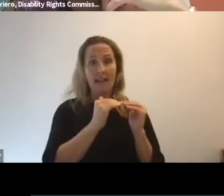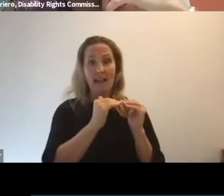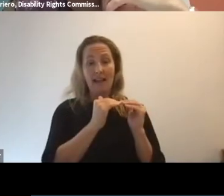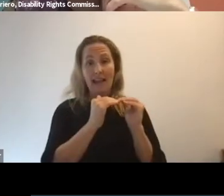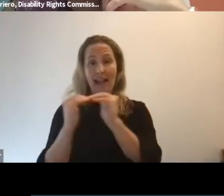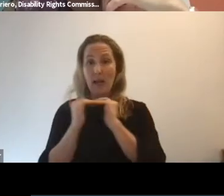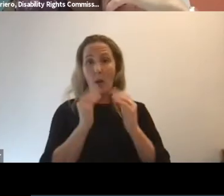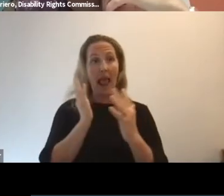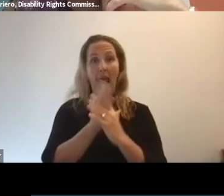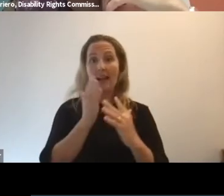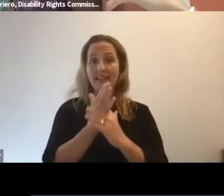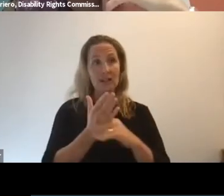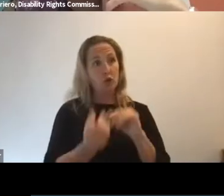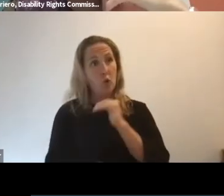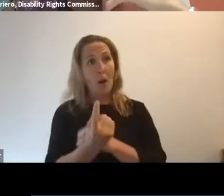their lives.